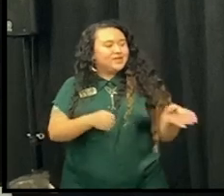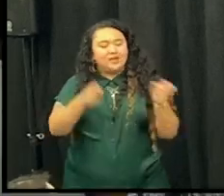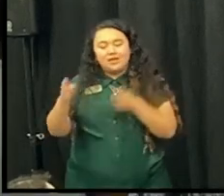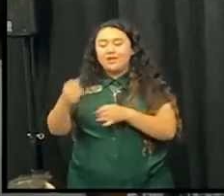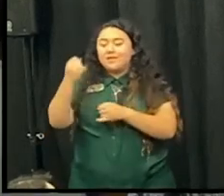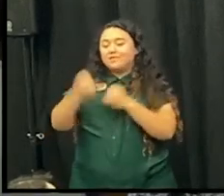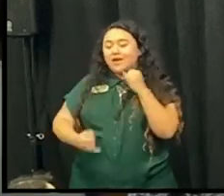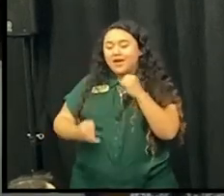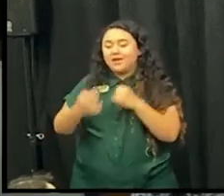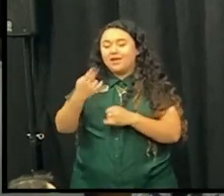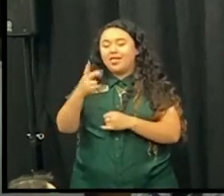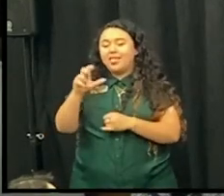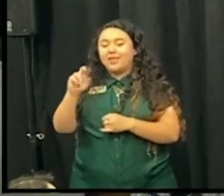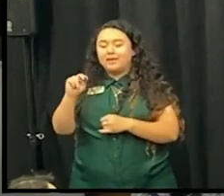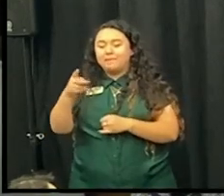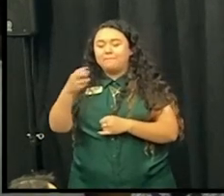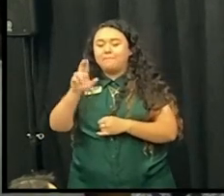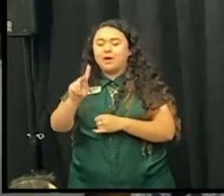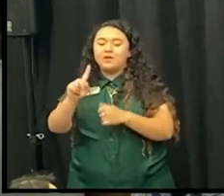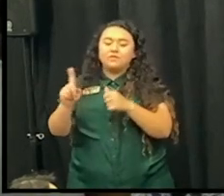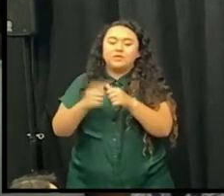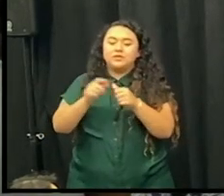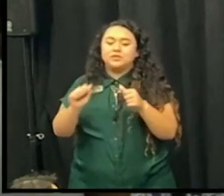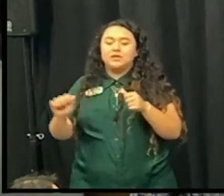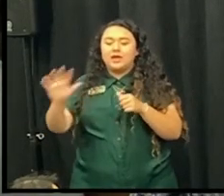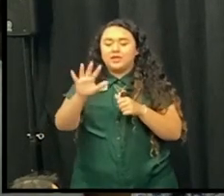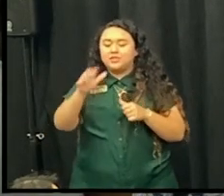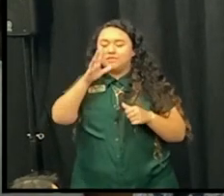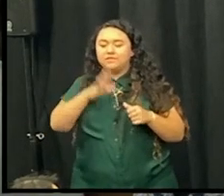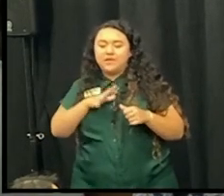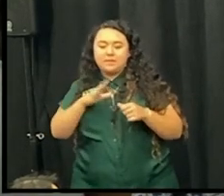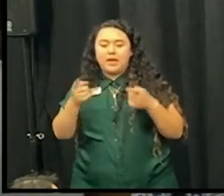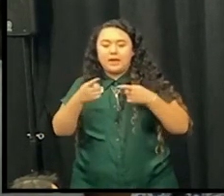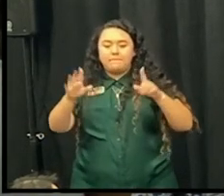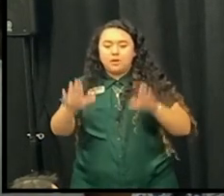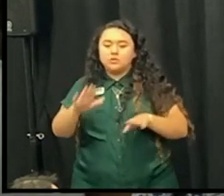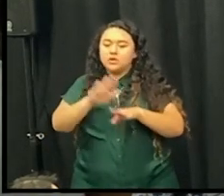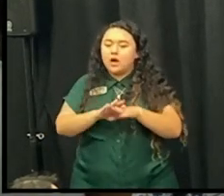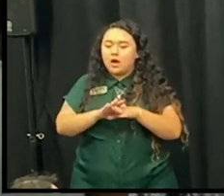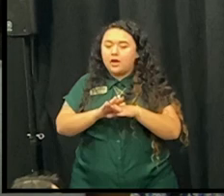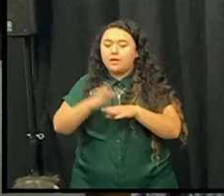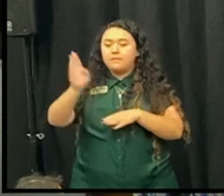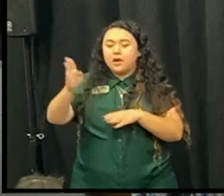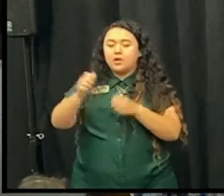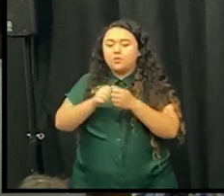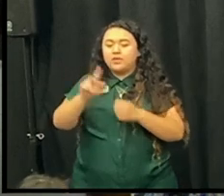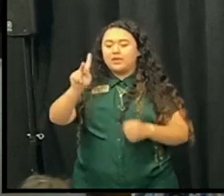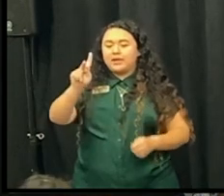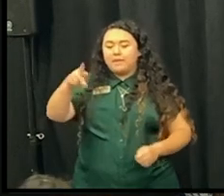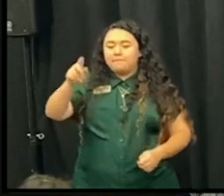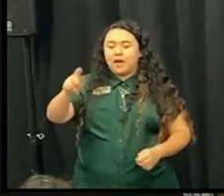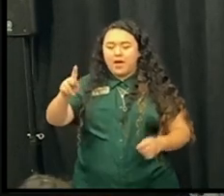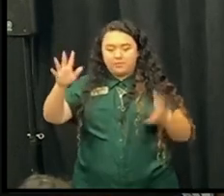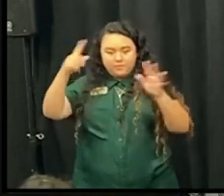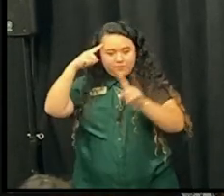Finally, we have Helen Park, who is the first Asian female composer on Broadway with K-pop. Give it up for her.